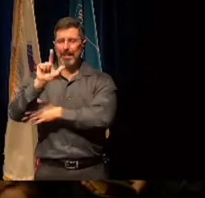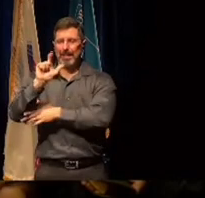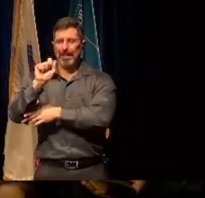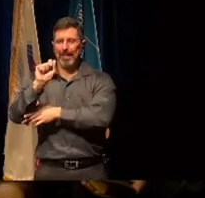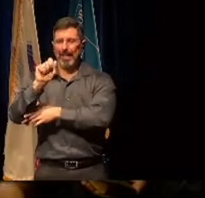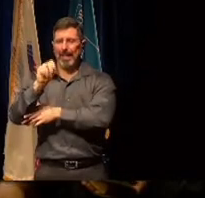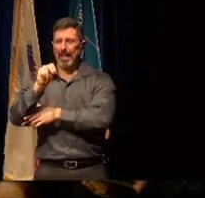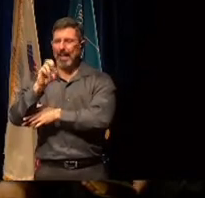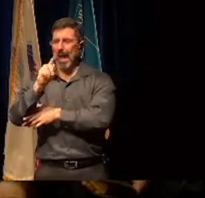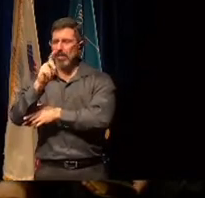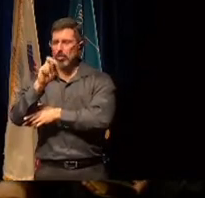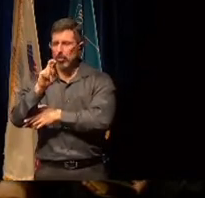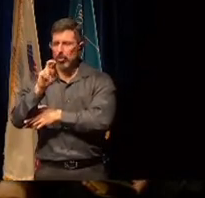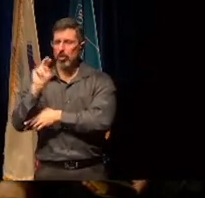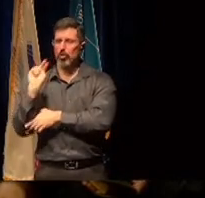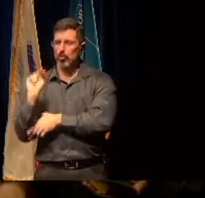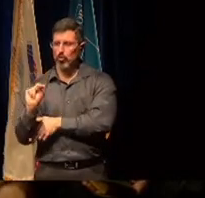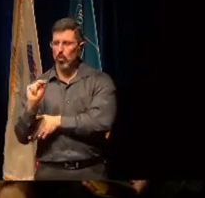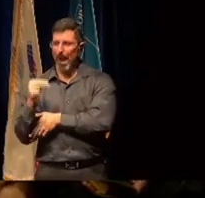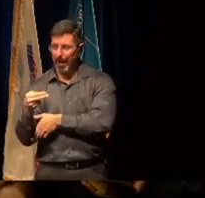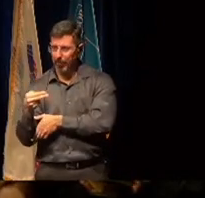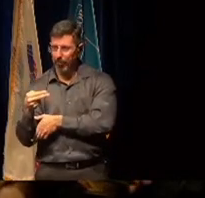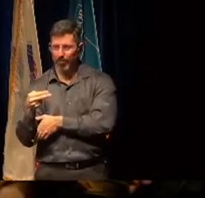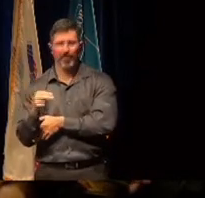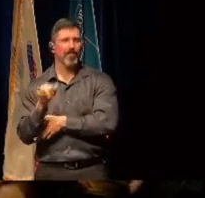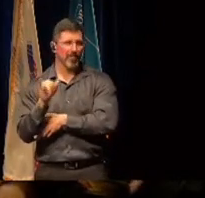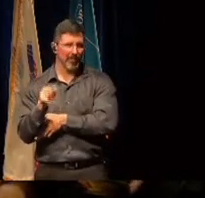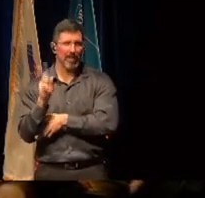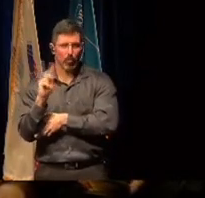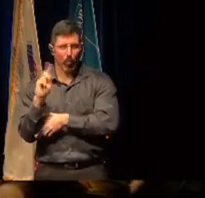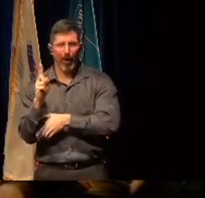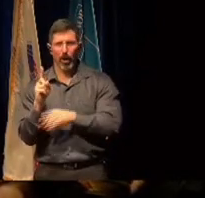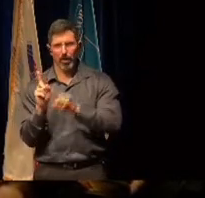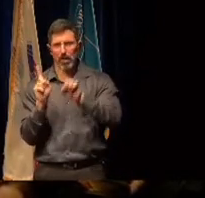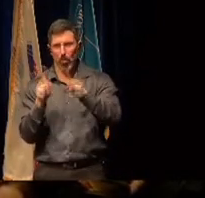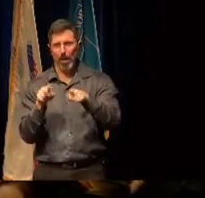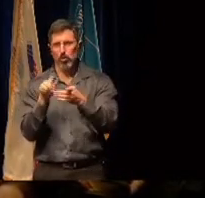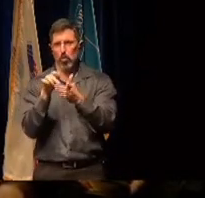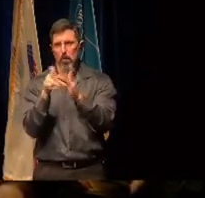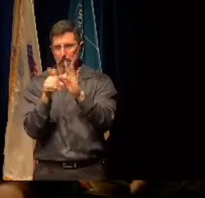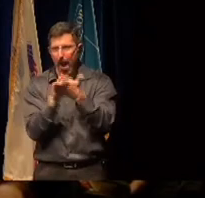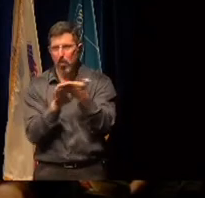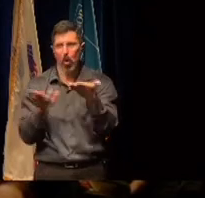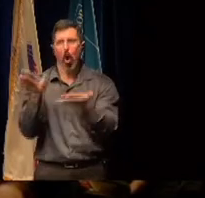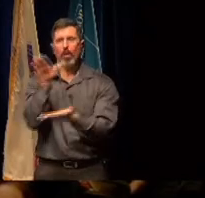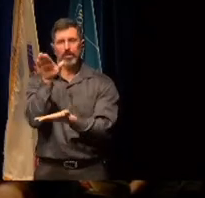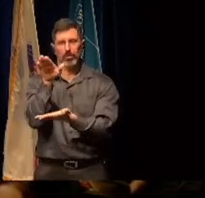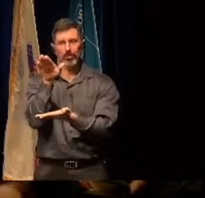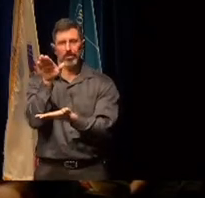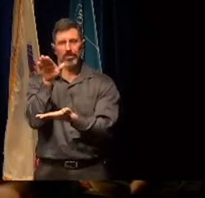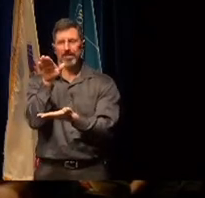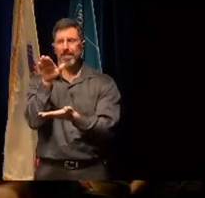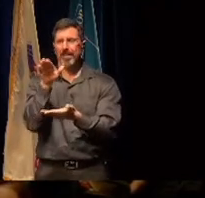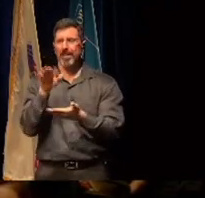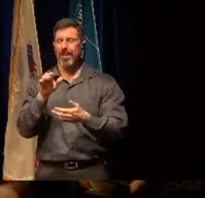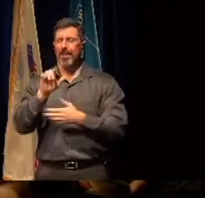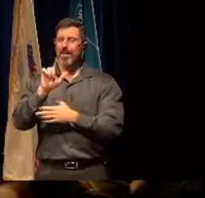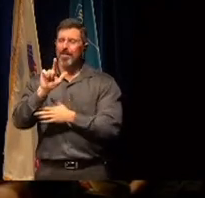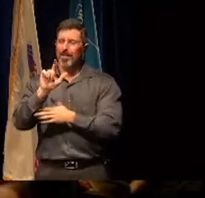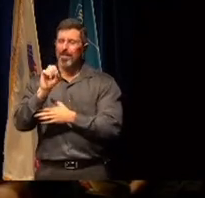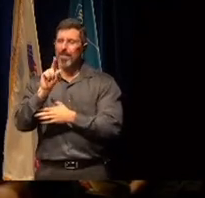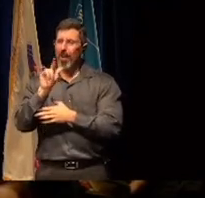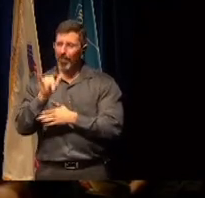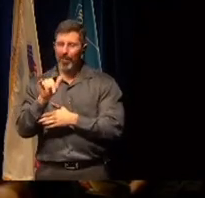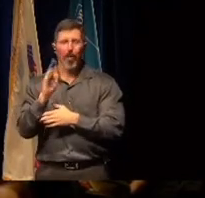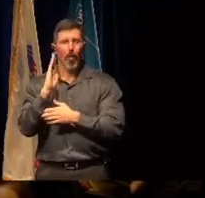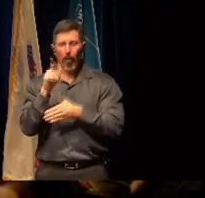the same town where he was attending White Mountain Seminary. The story goes that Lolly would leave sweet notes for